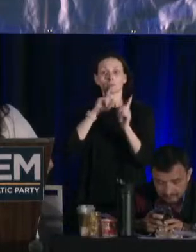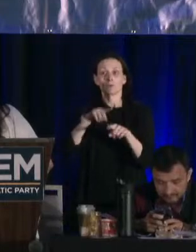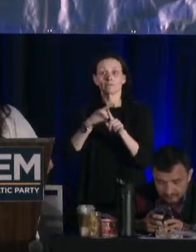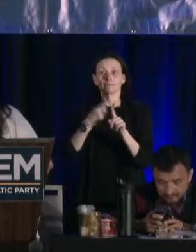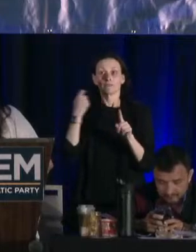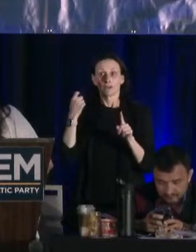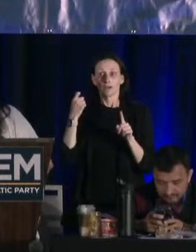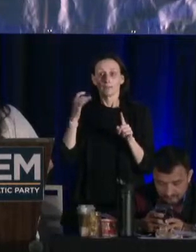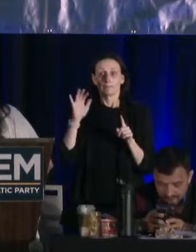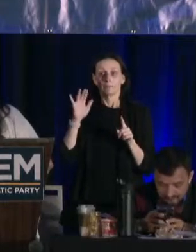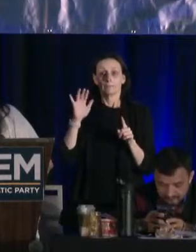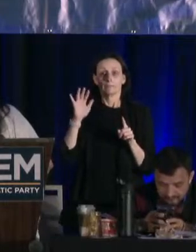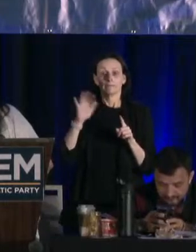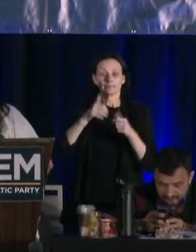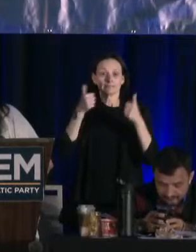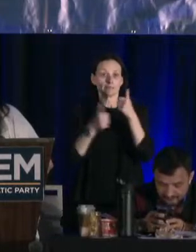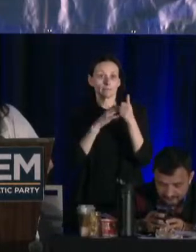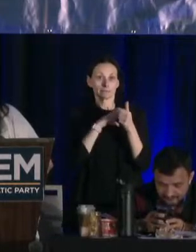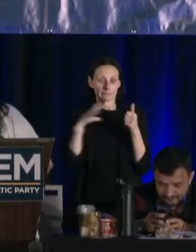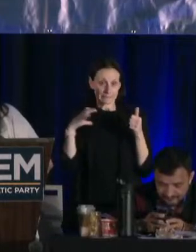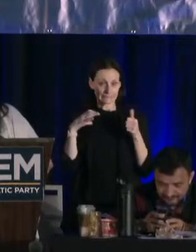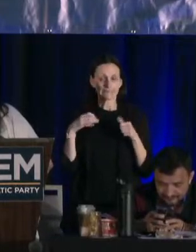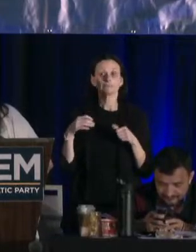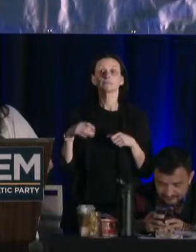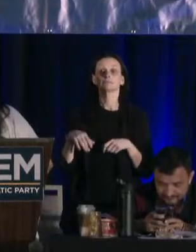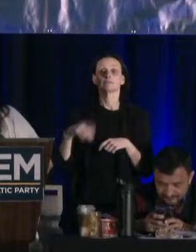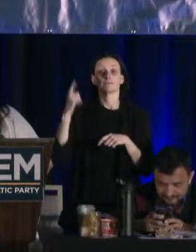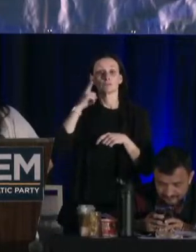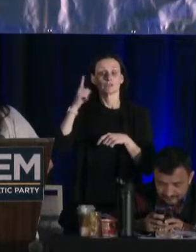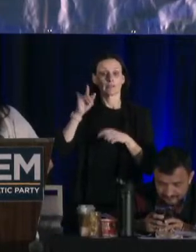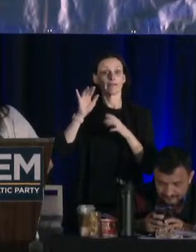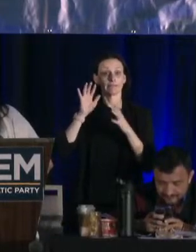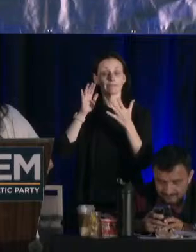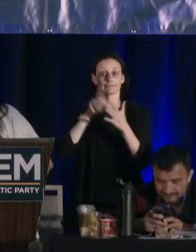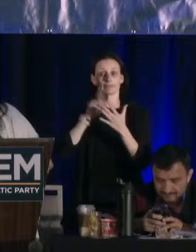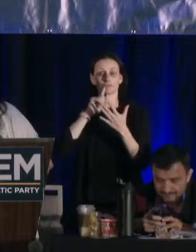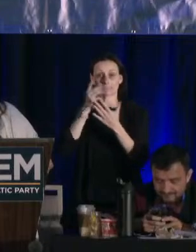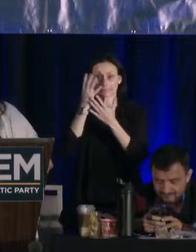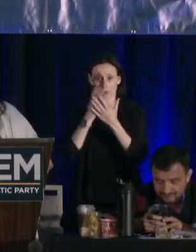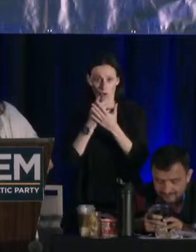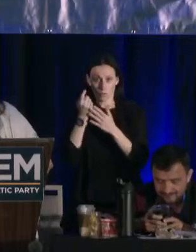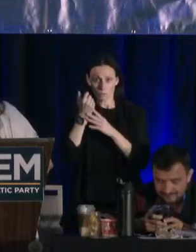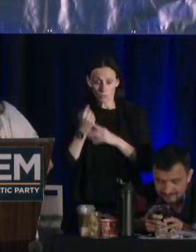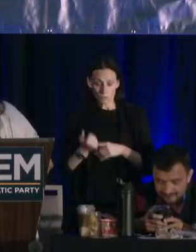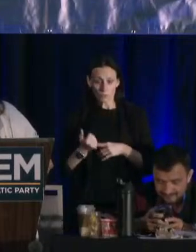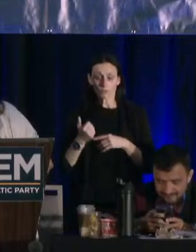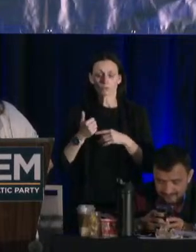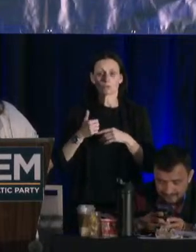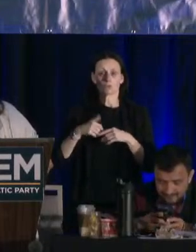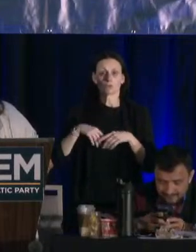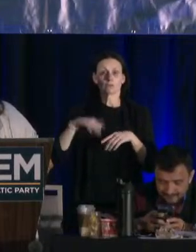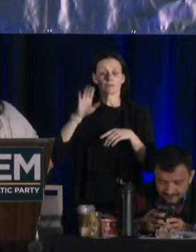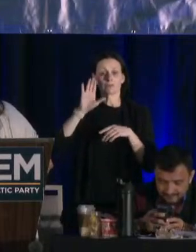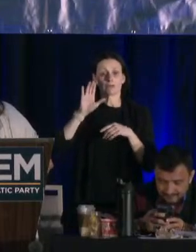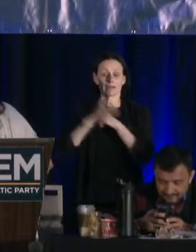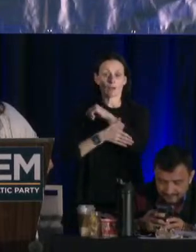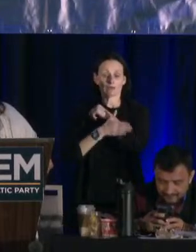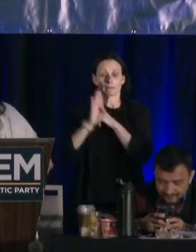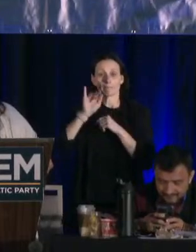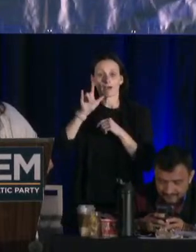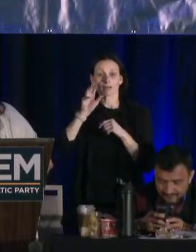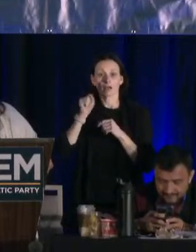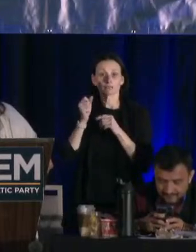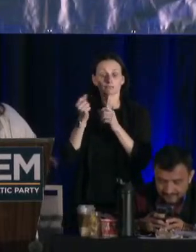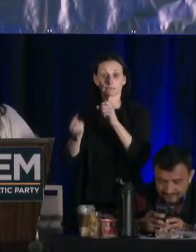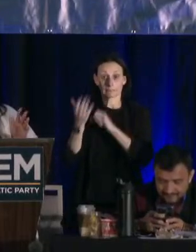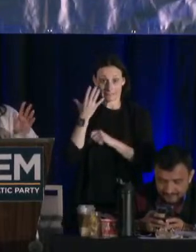the County Bylaws Subcommittee, and huge kudos to this committee. They combed through the county bylaws that were submitted to us,